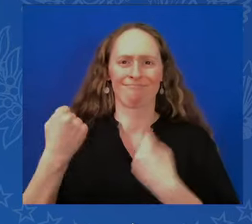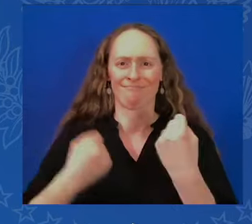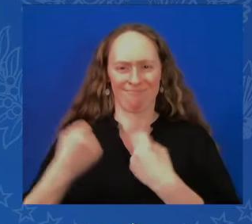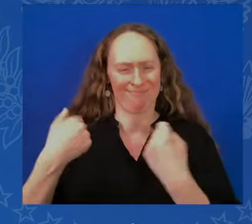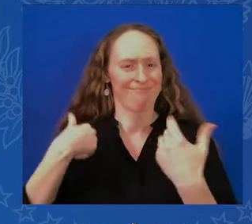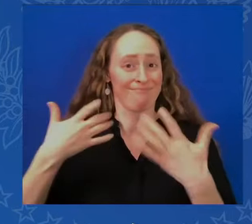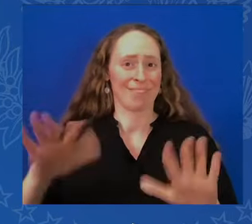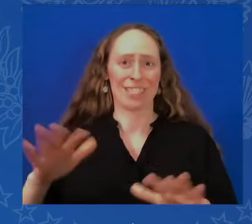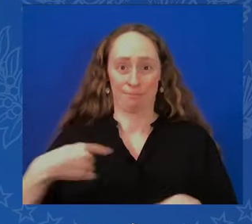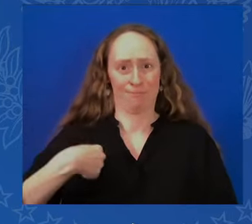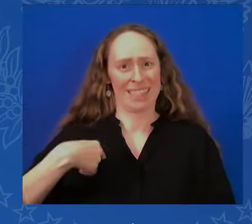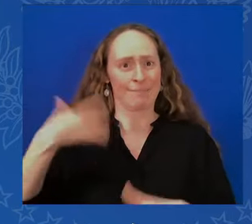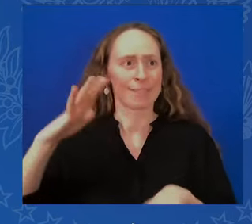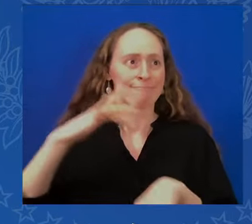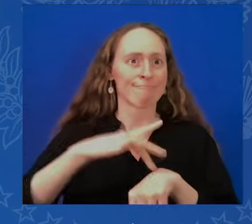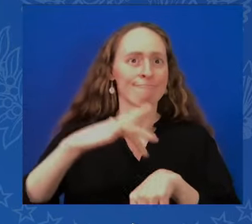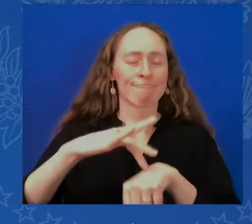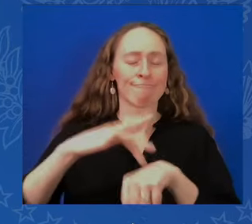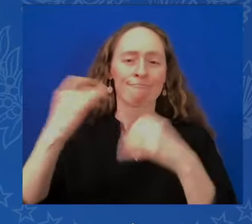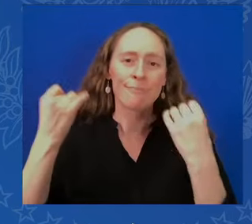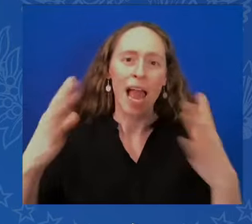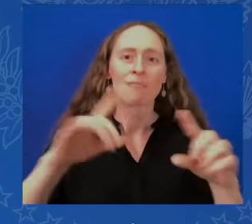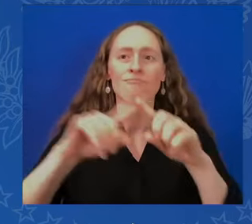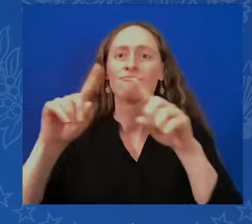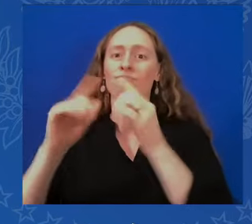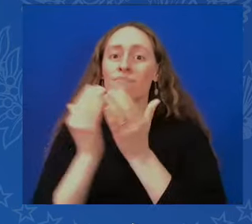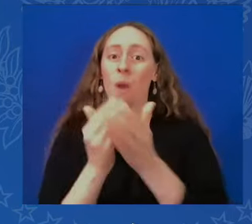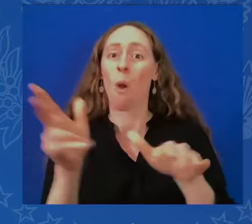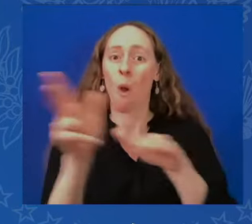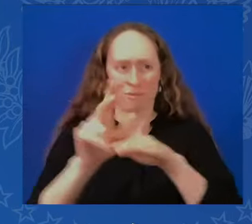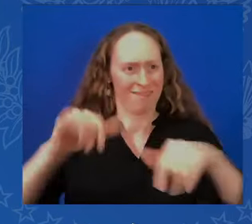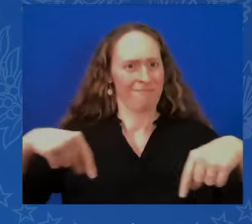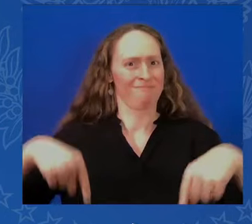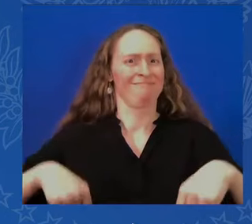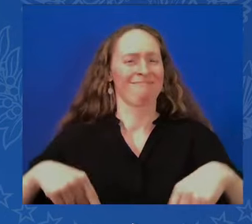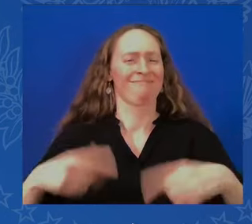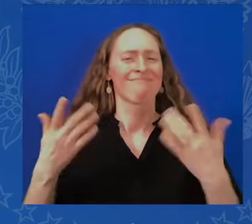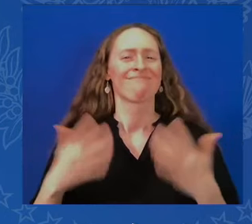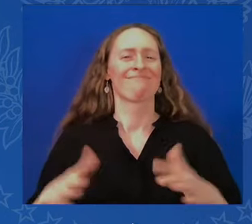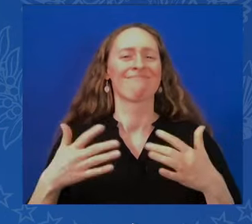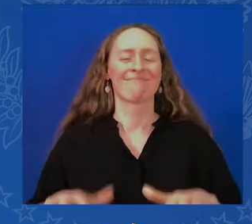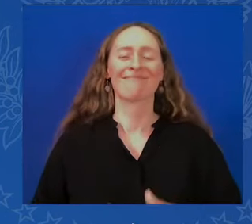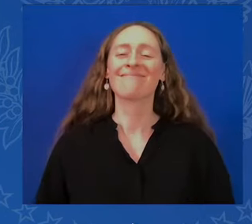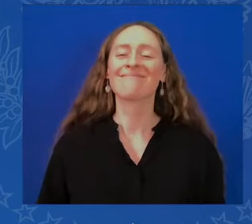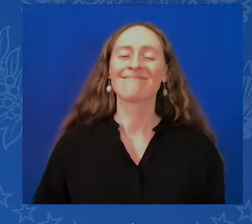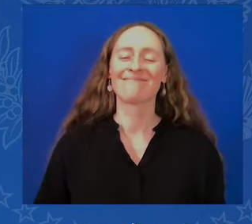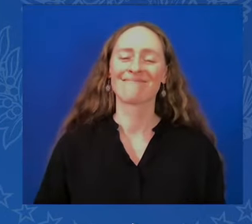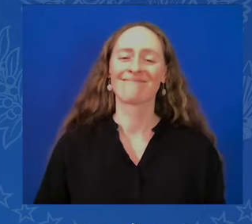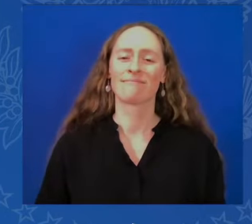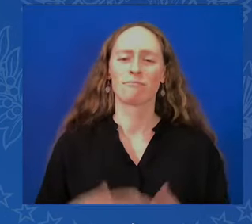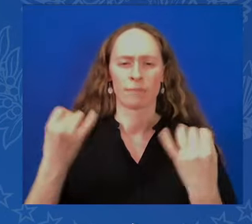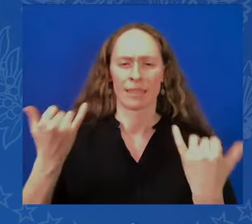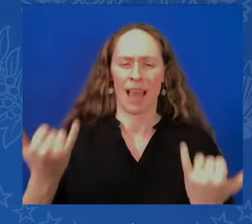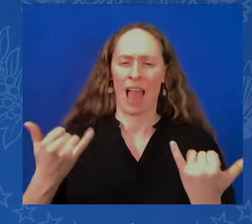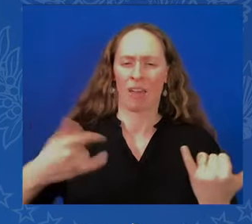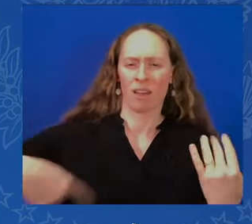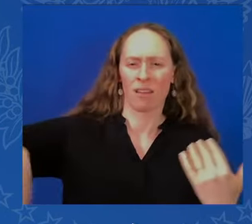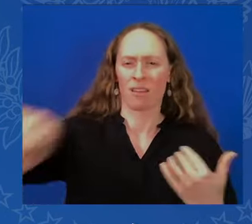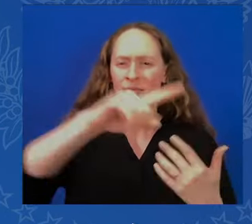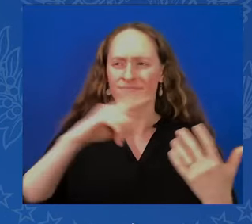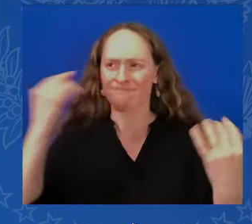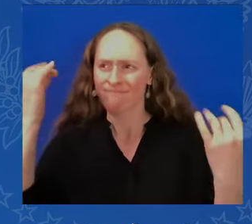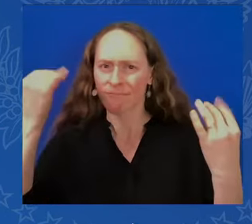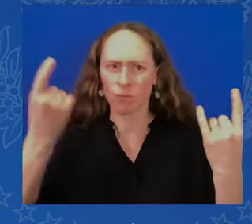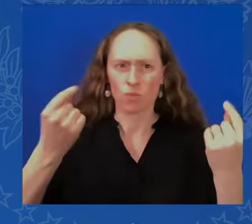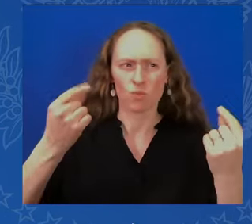question no American should ever have to ask. How will I get to work? How will I go to school? How will